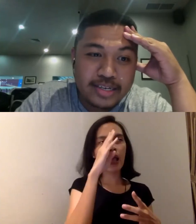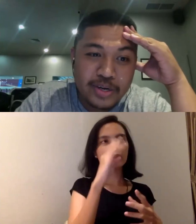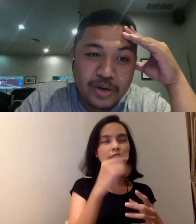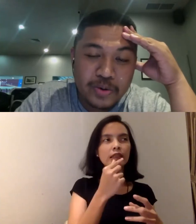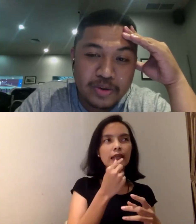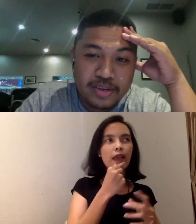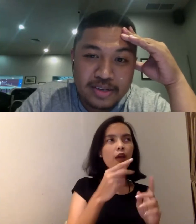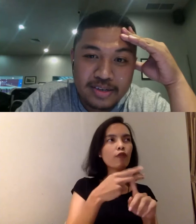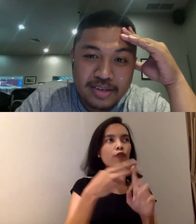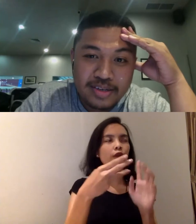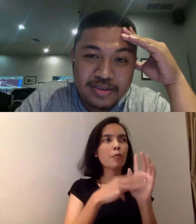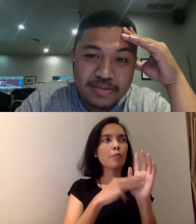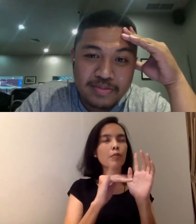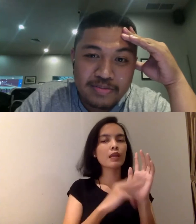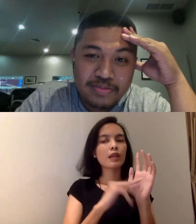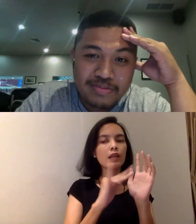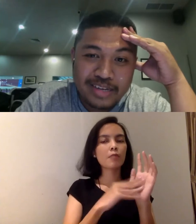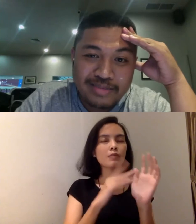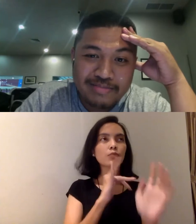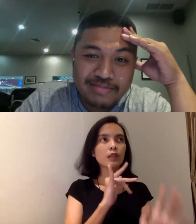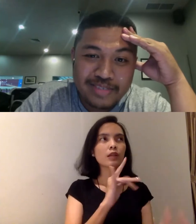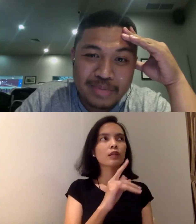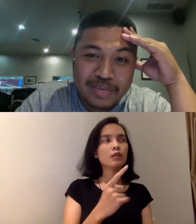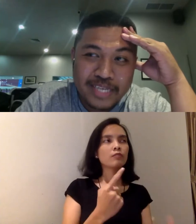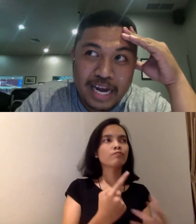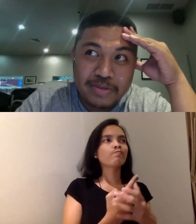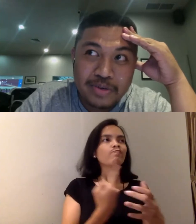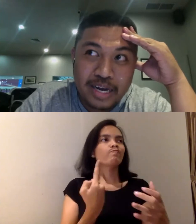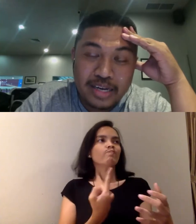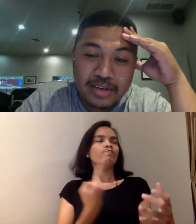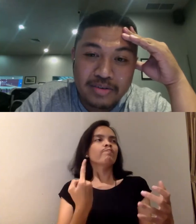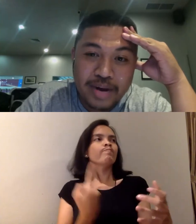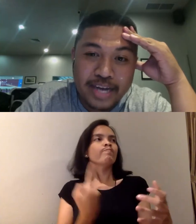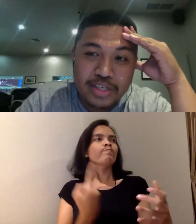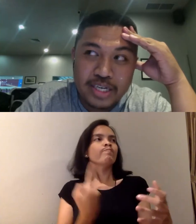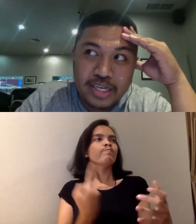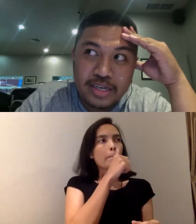you know. And sometimes they have to like